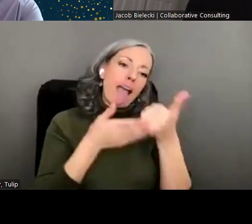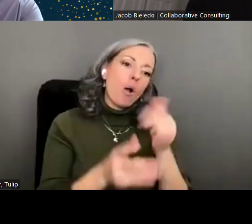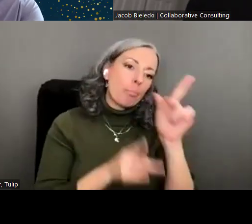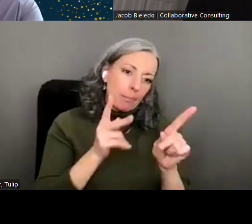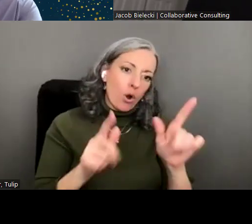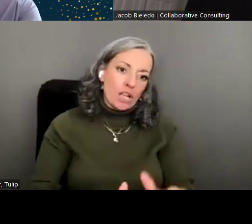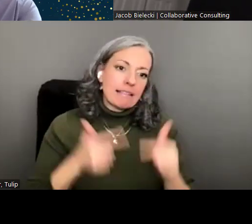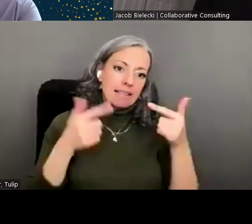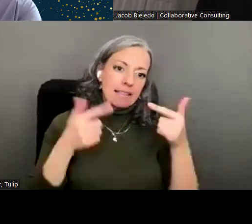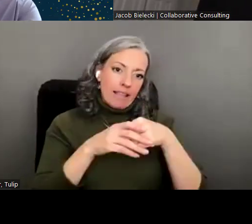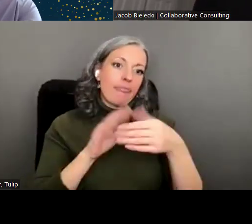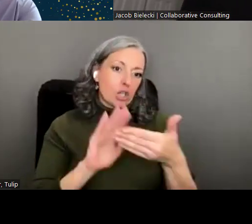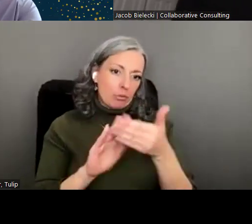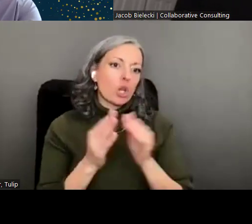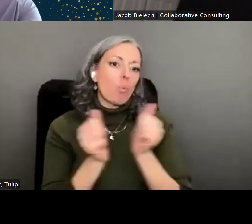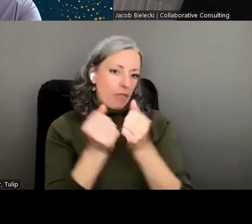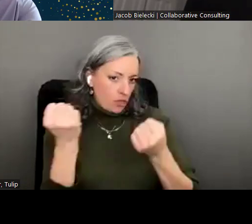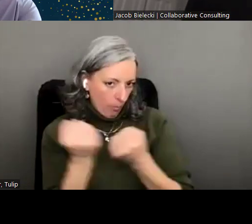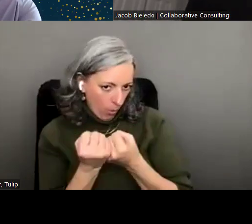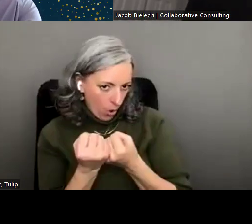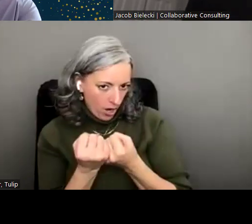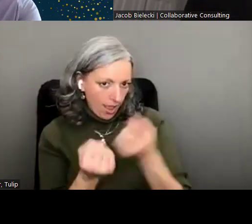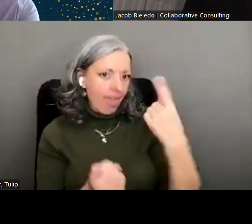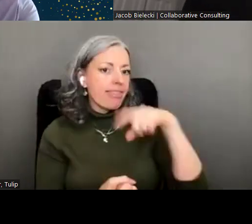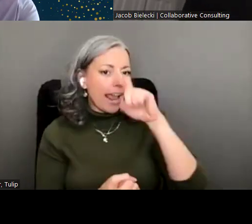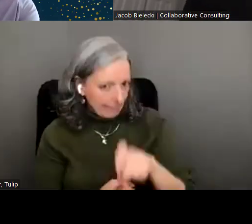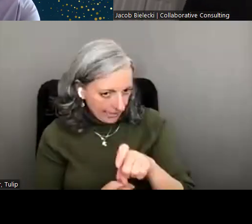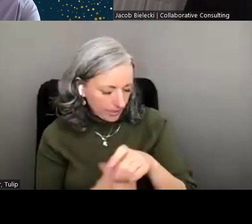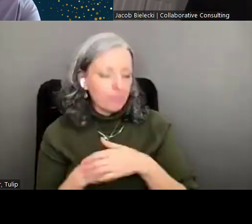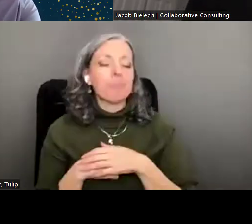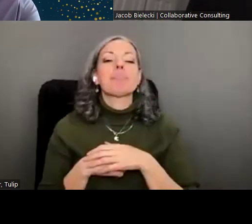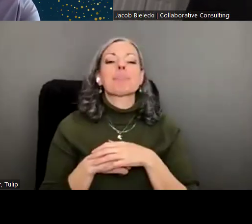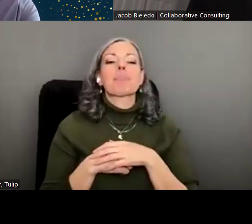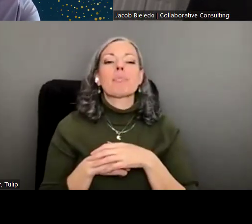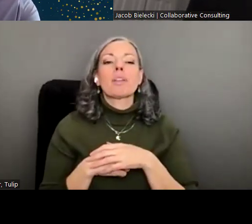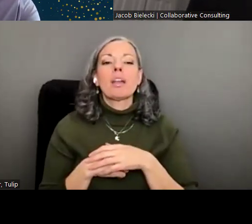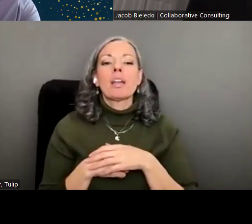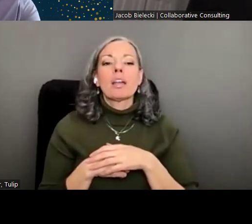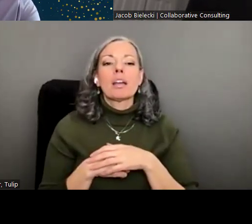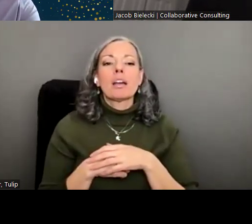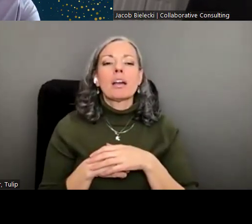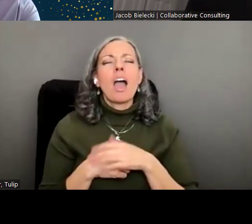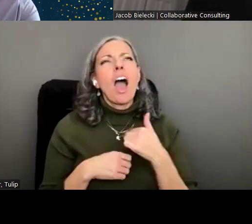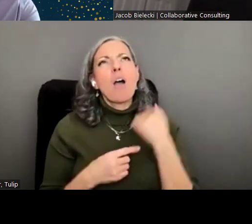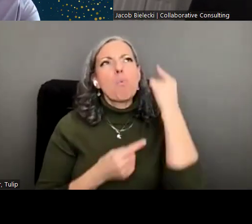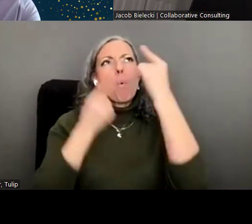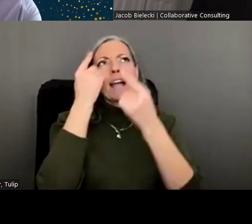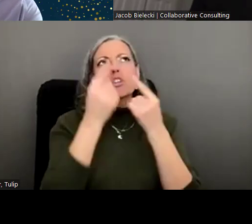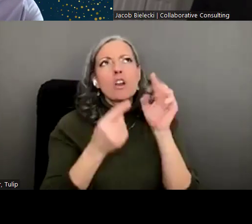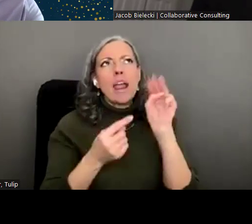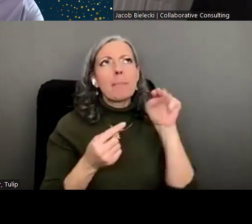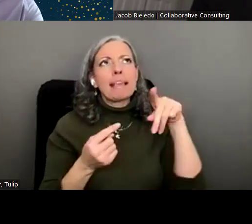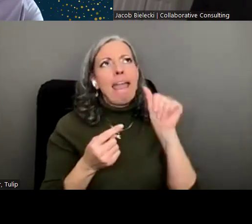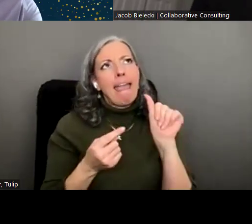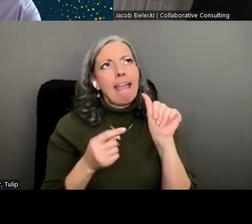in the community with the support that they need to live in their setting of choice. And I wonder what the master plan is